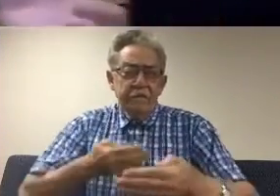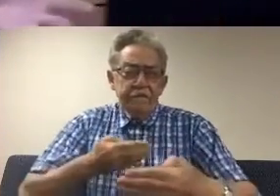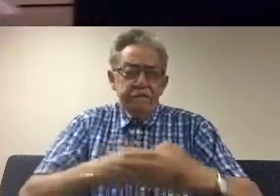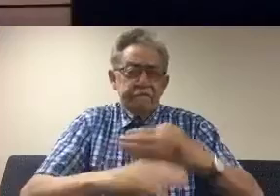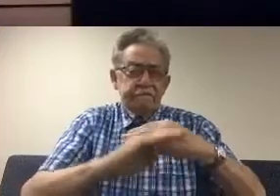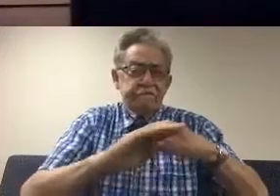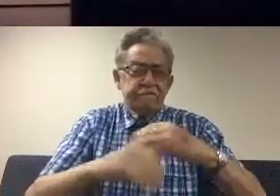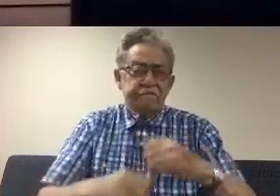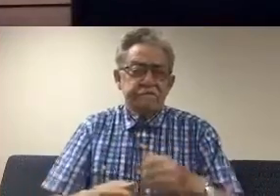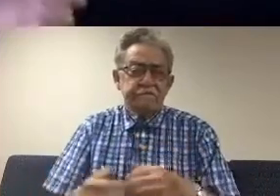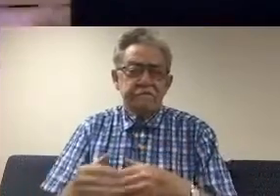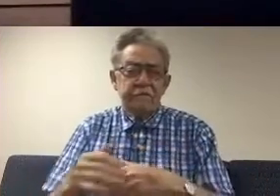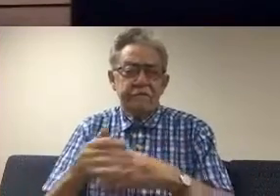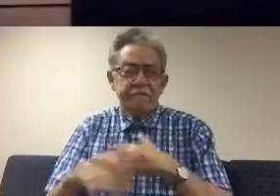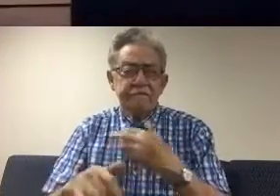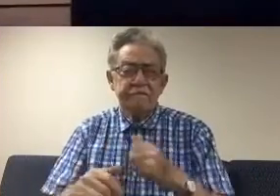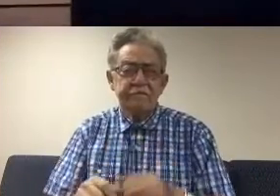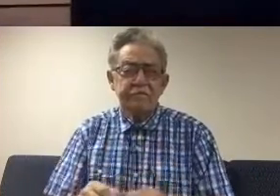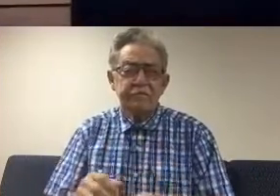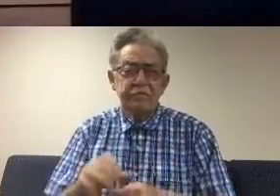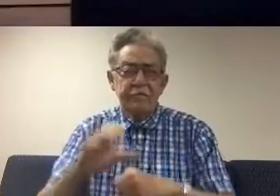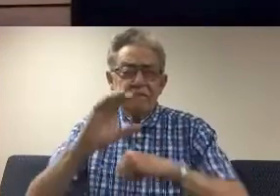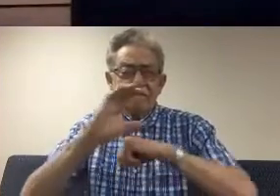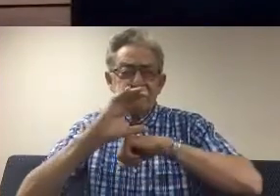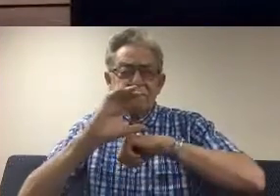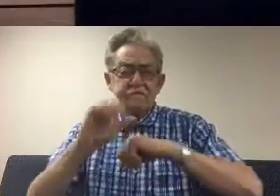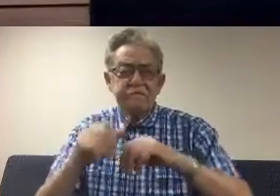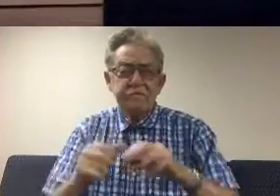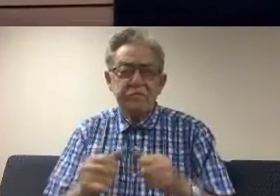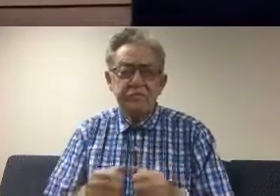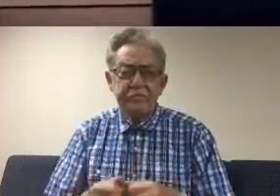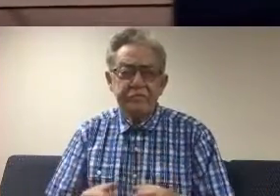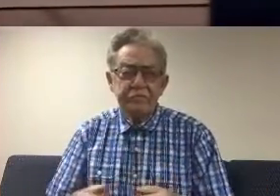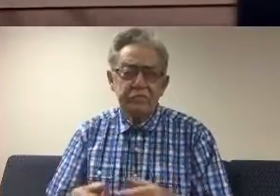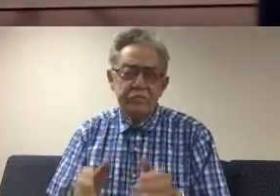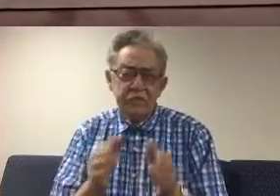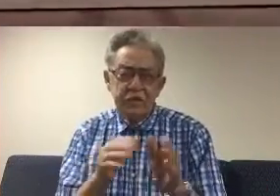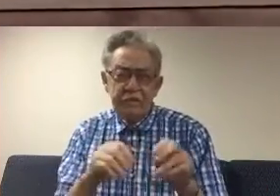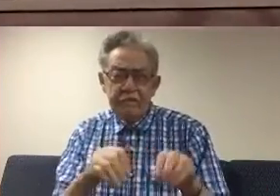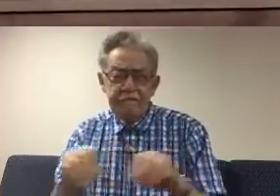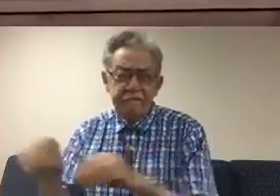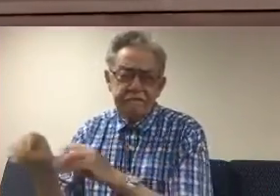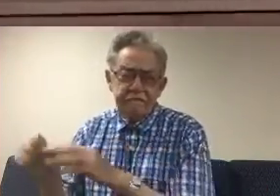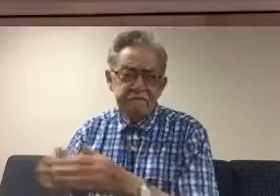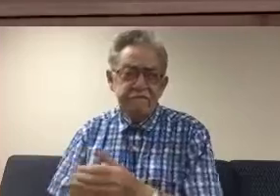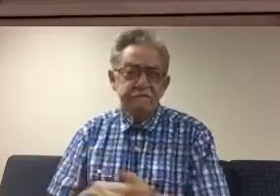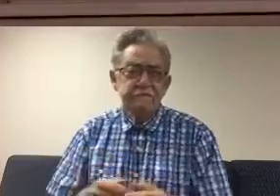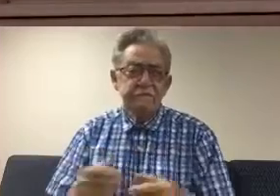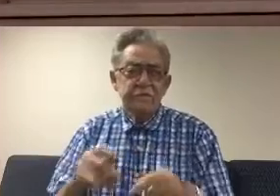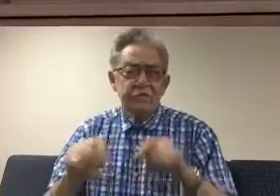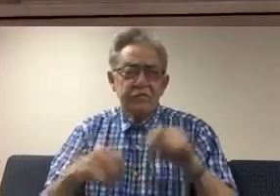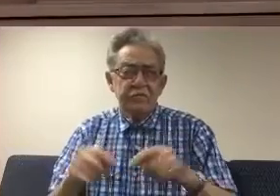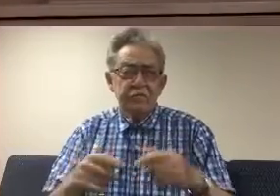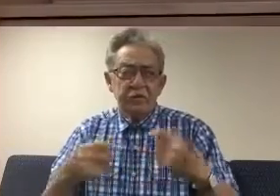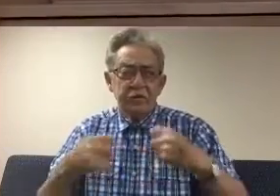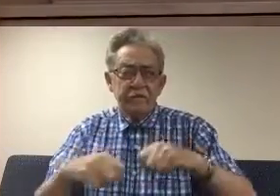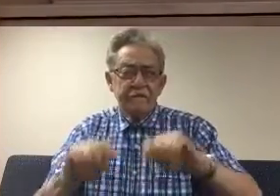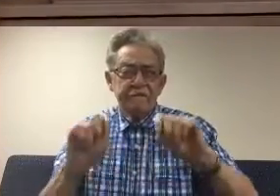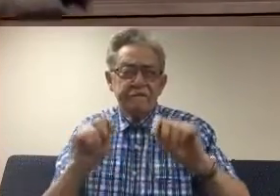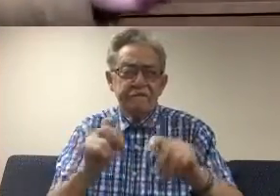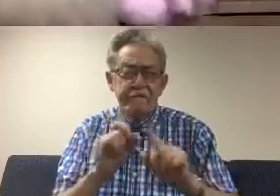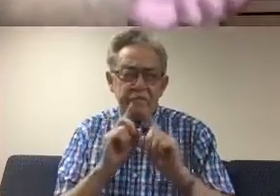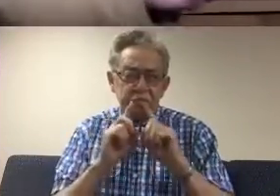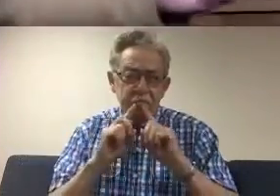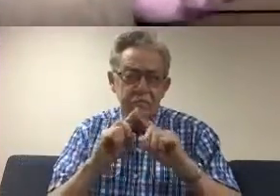the birth of the early church and this rising movement. There were those who were trying to silence them. If you don't know